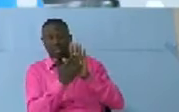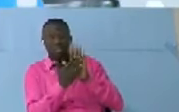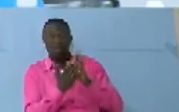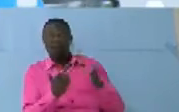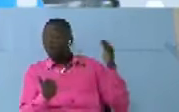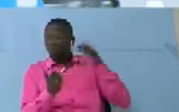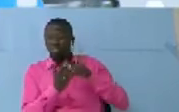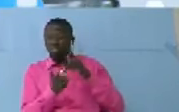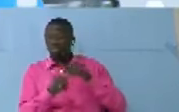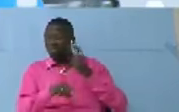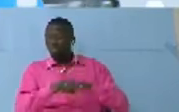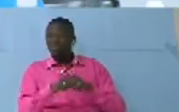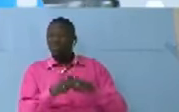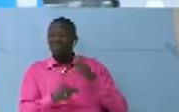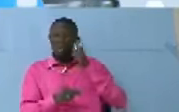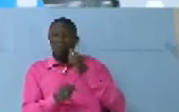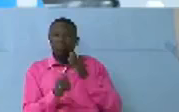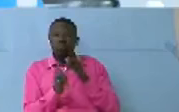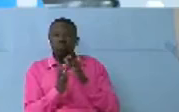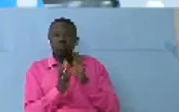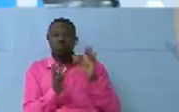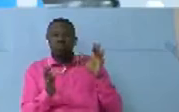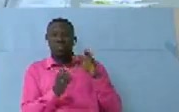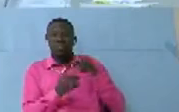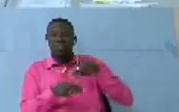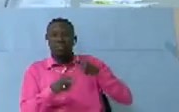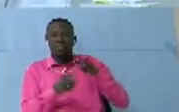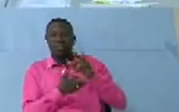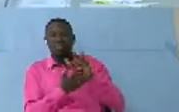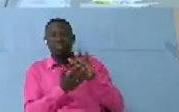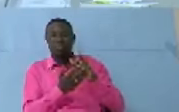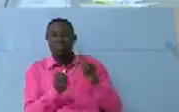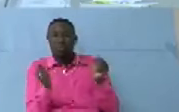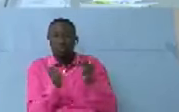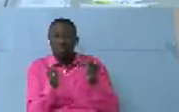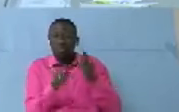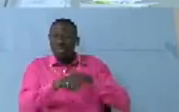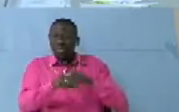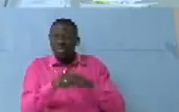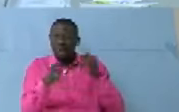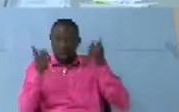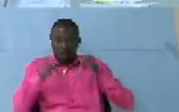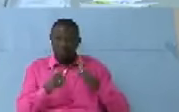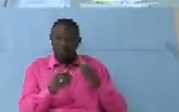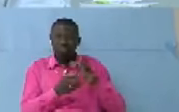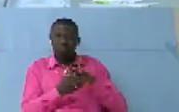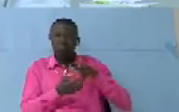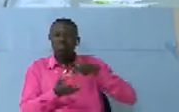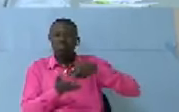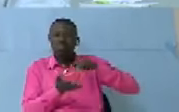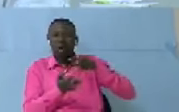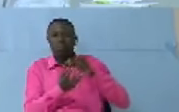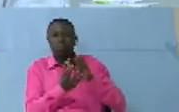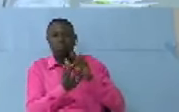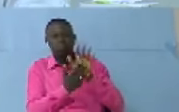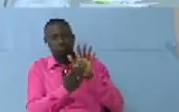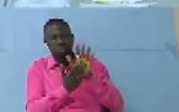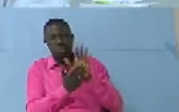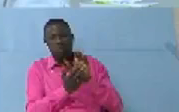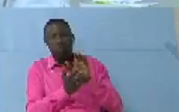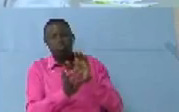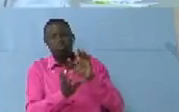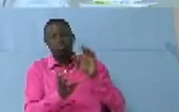now sometimes I used to have some swellings on them during the cold season. Yeah. Did they